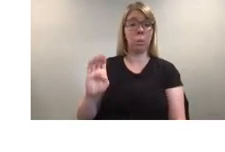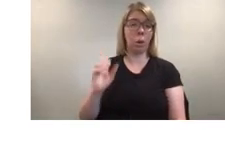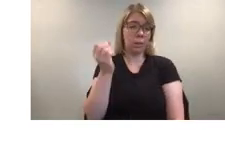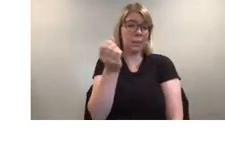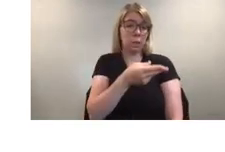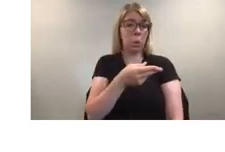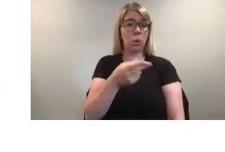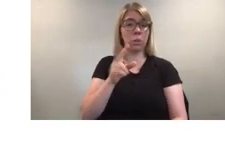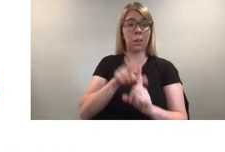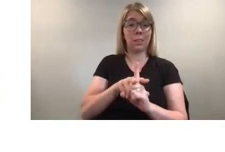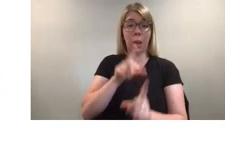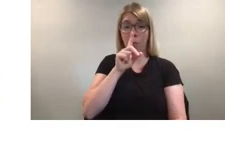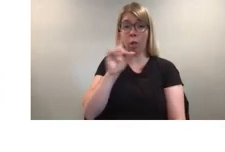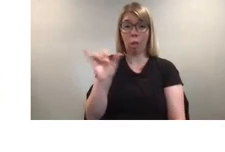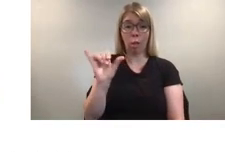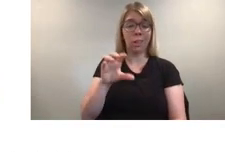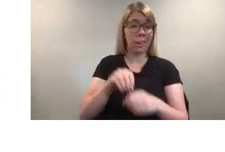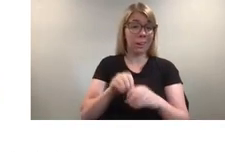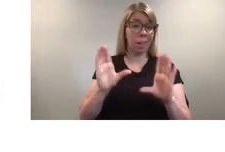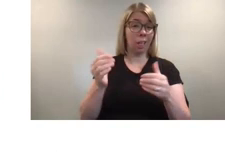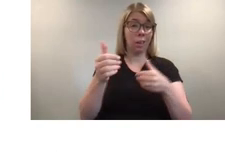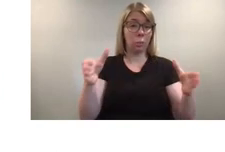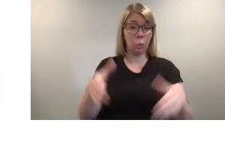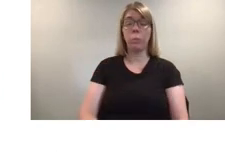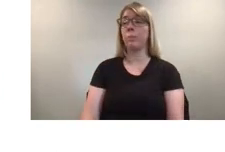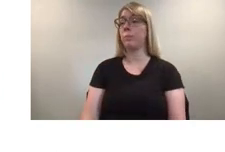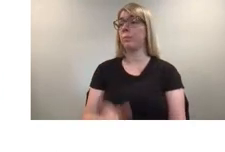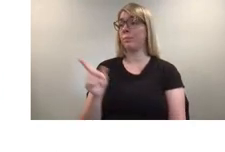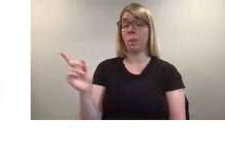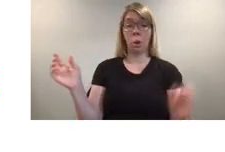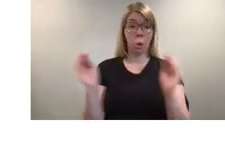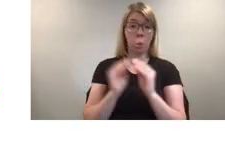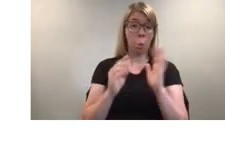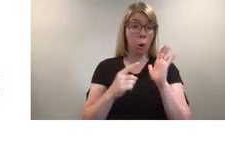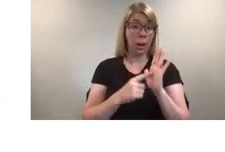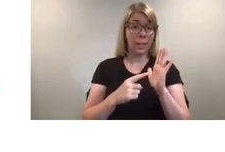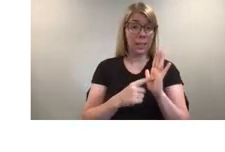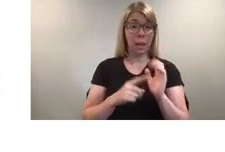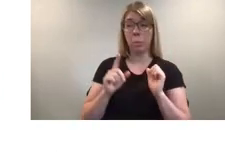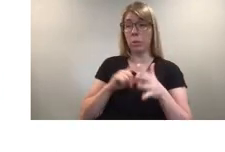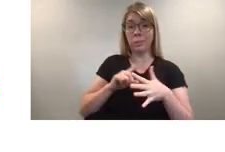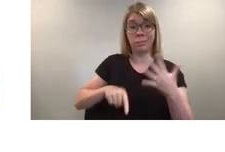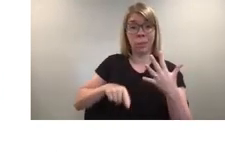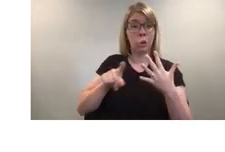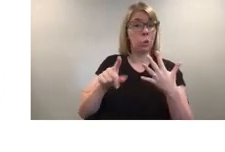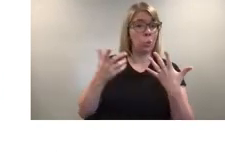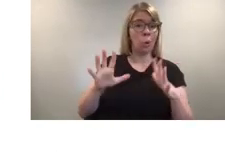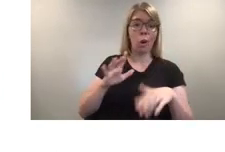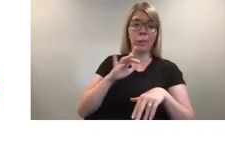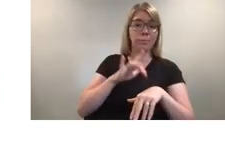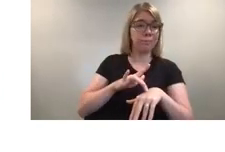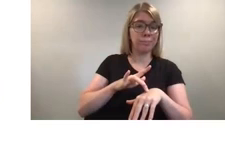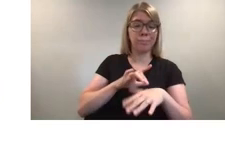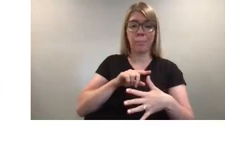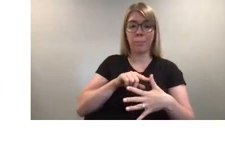classroom. And so I think here are some more examples, and I think you really hit on all of these again. You know, discussion boards